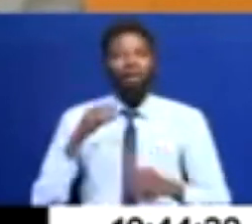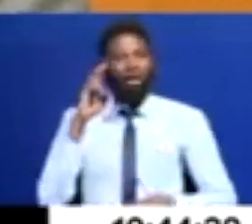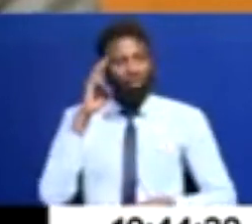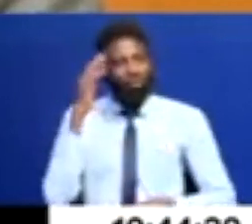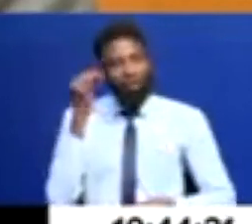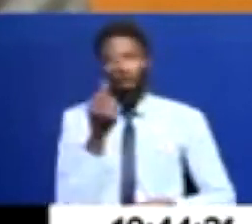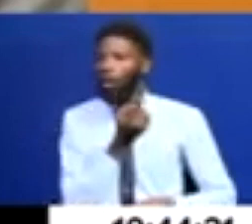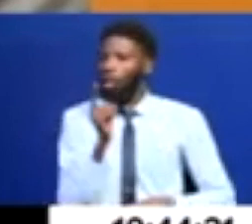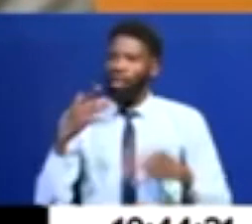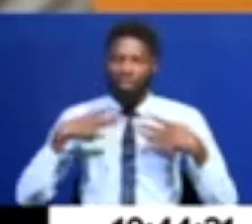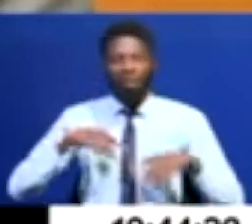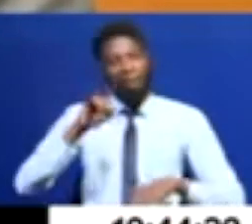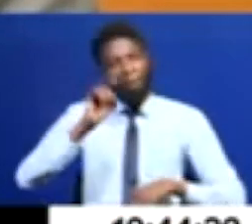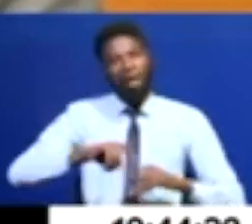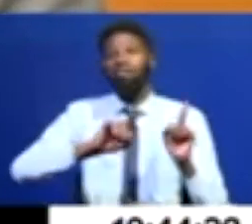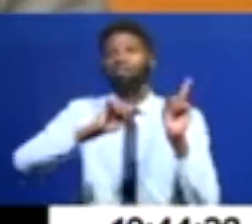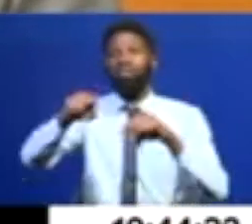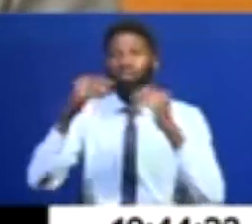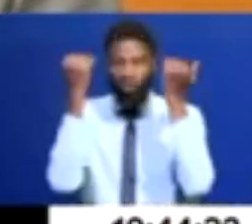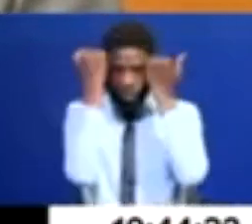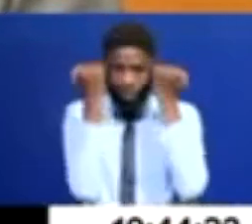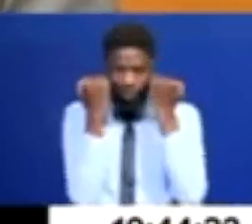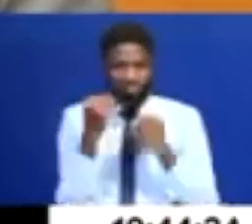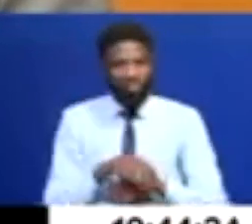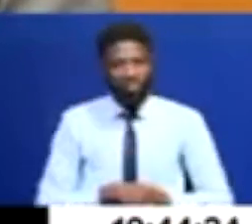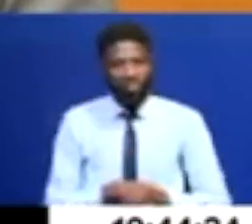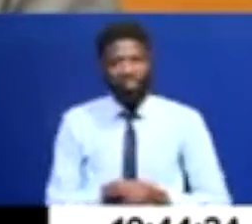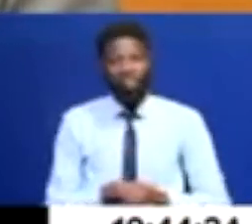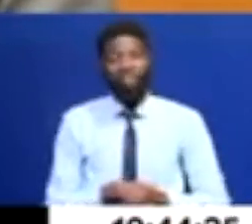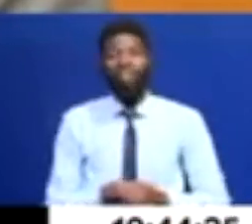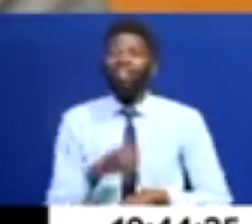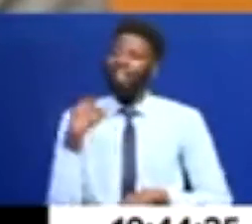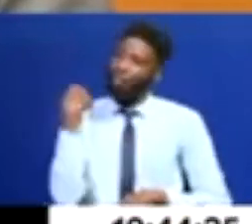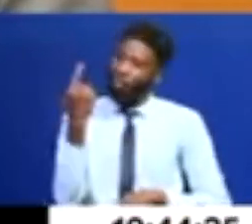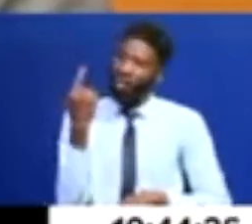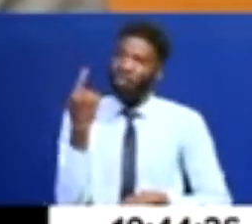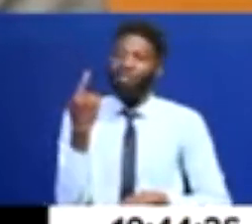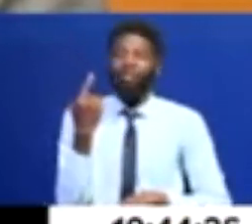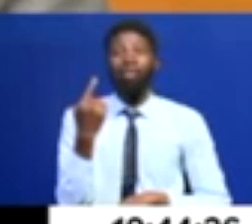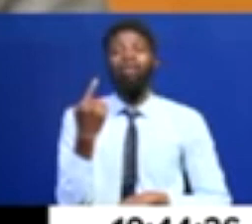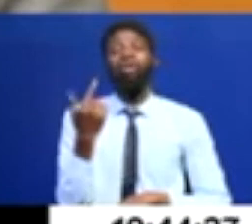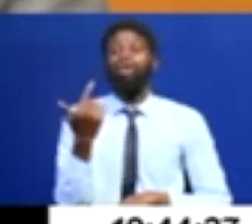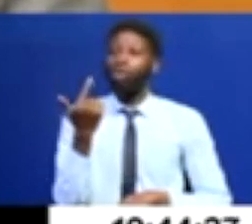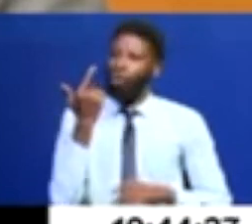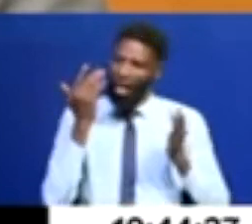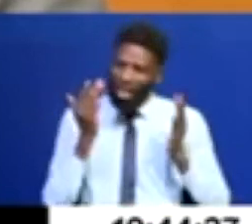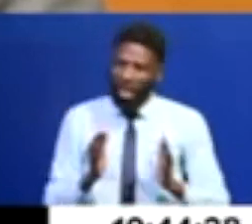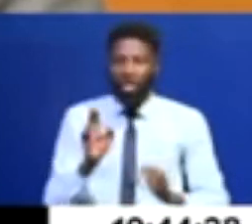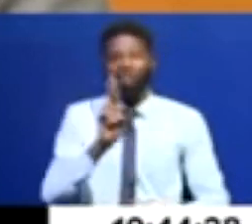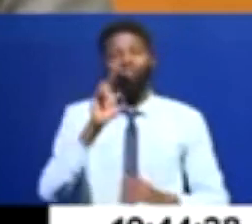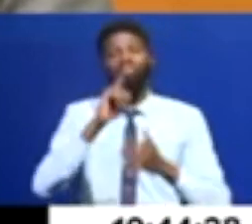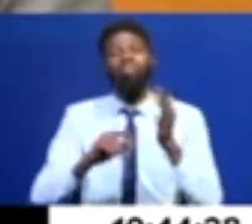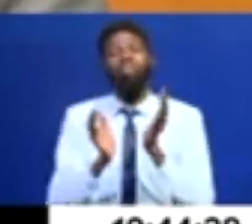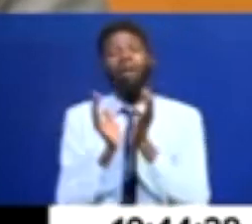to court. Number one, the main thing that most of the lawyers have used is the issue of public participation. And a